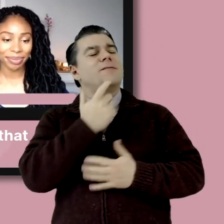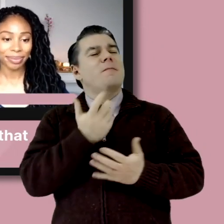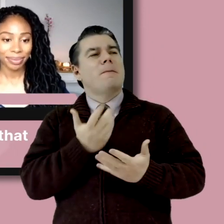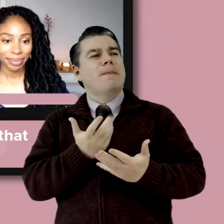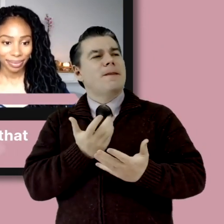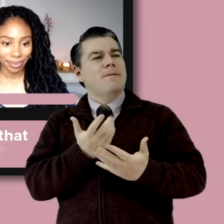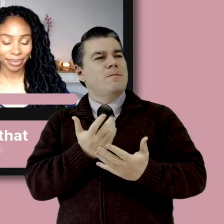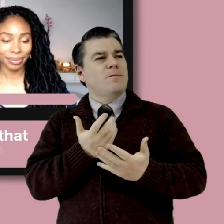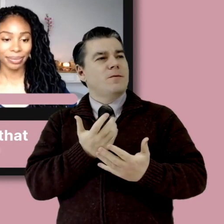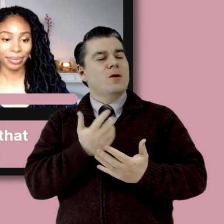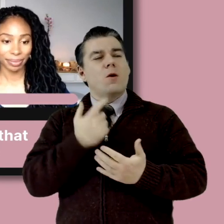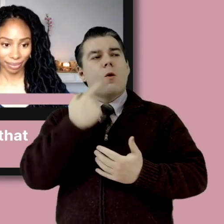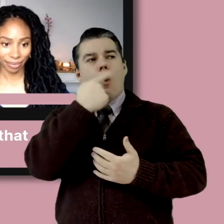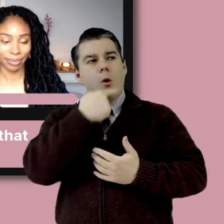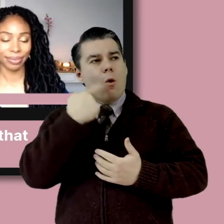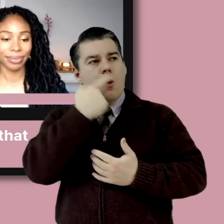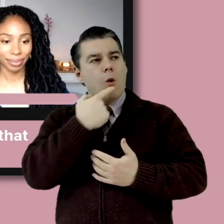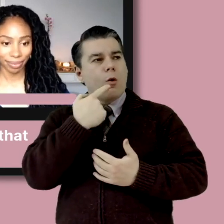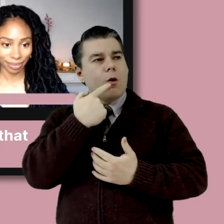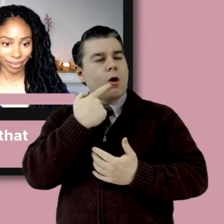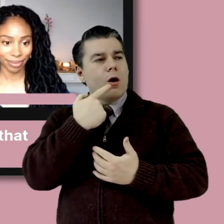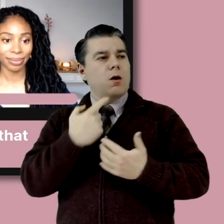how are oral motor